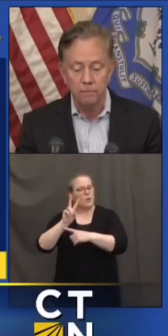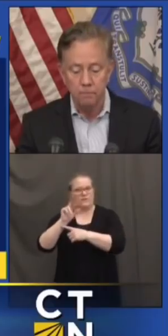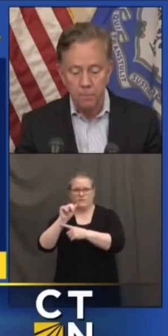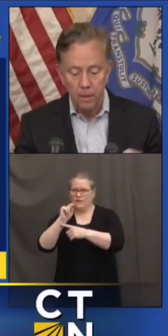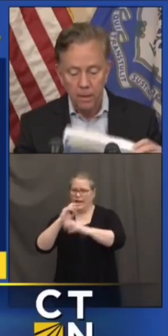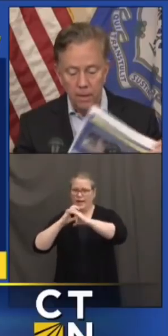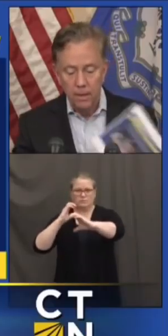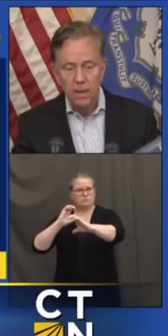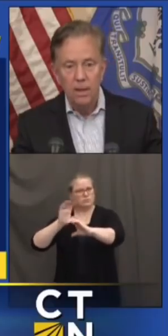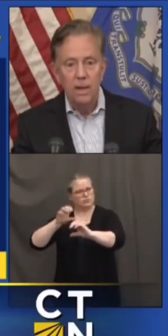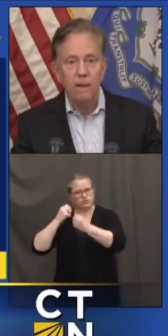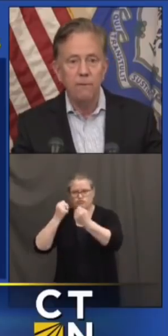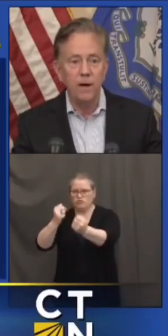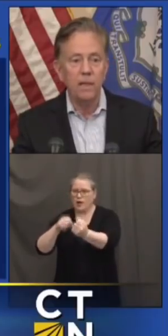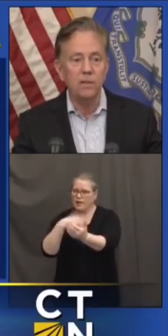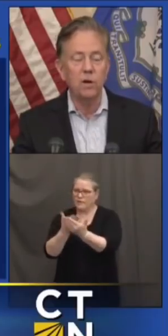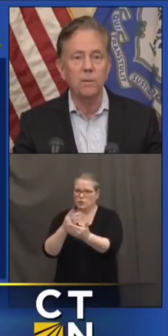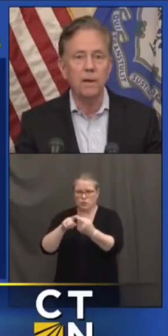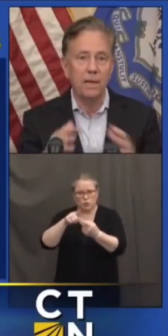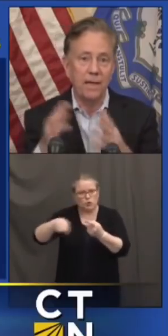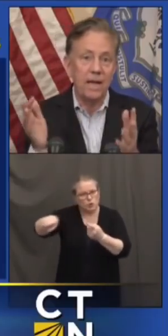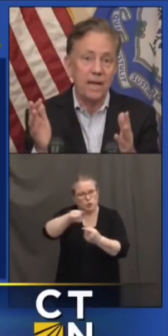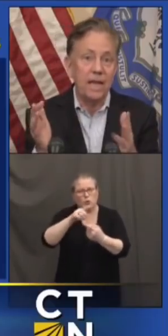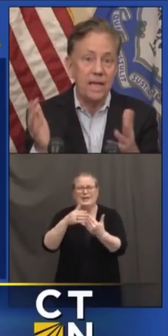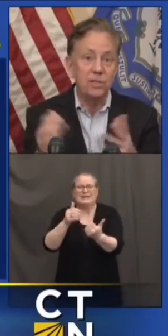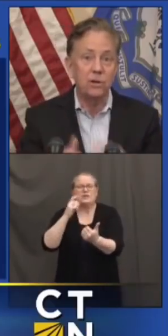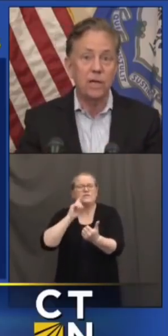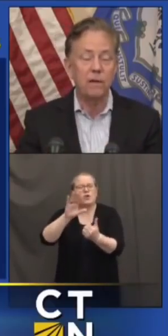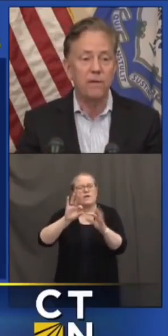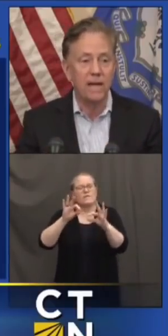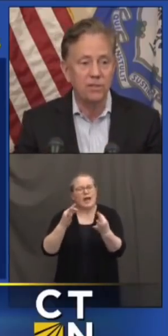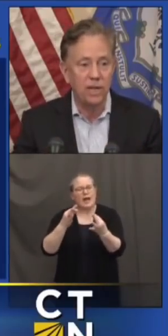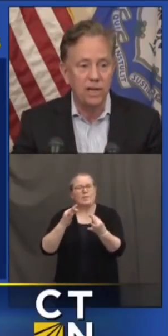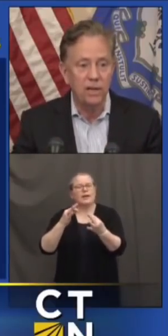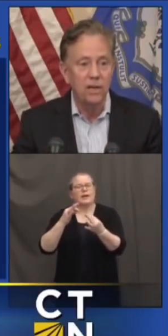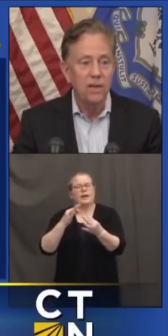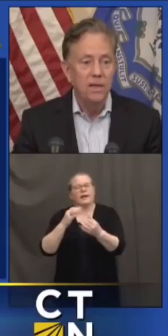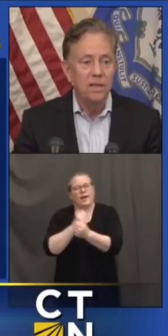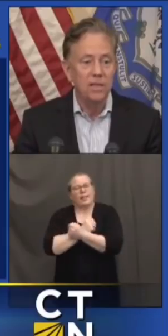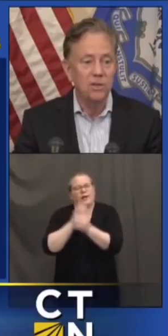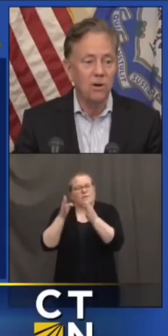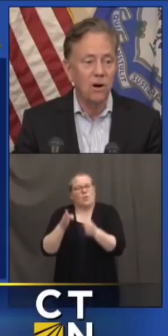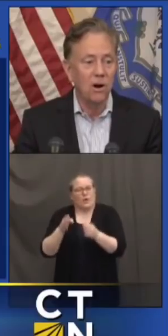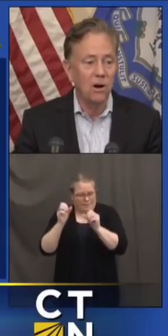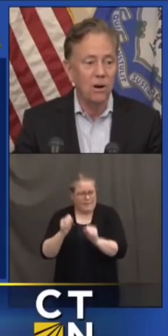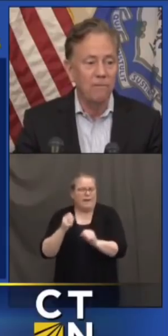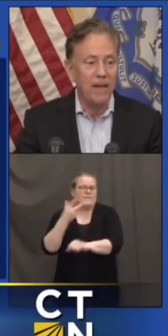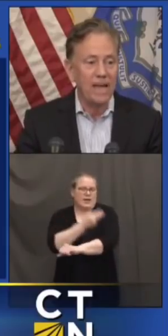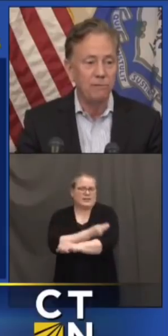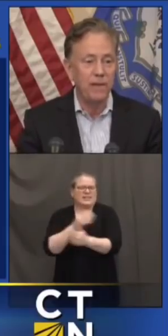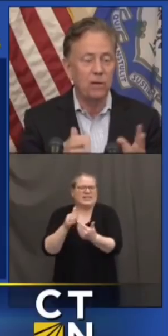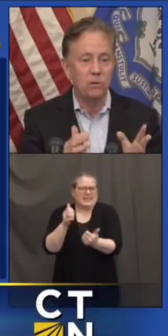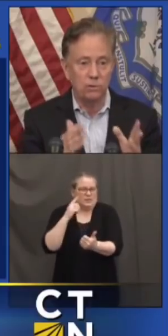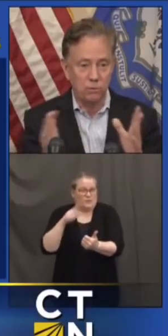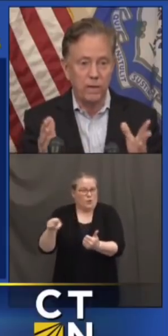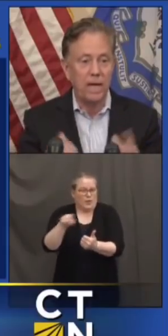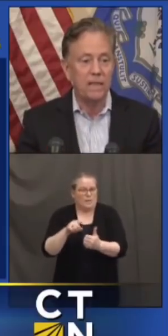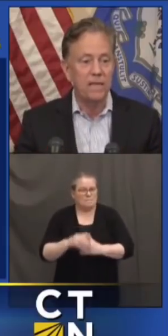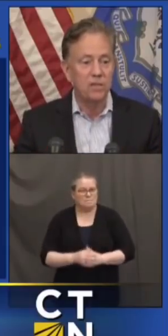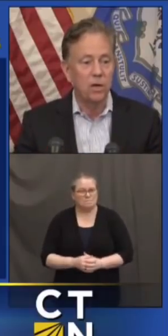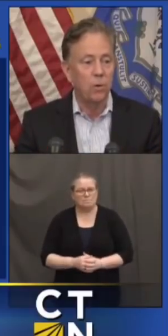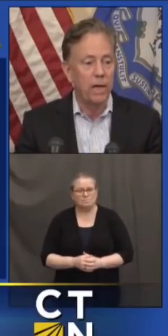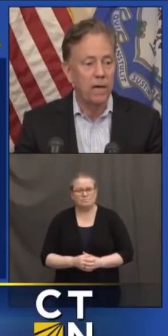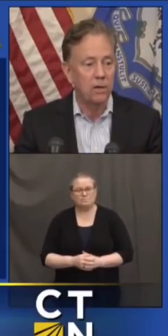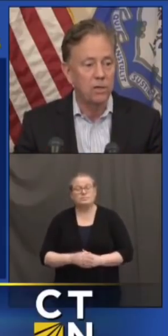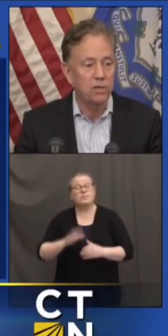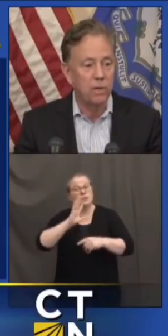vaccinated. And finally, talk about getting easier to get vaccinated. These are our vax vehicles. We got